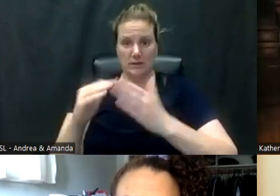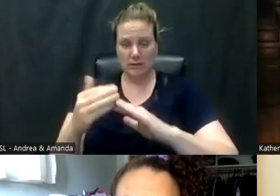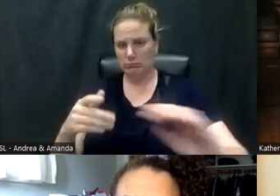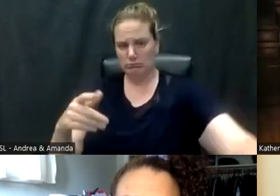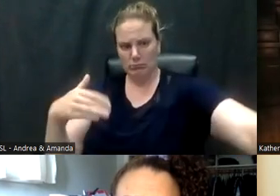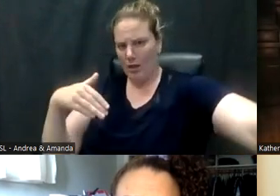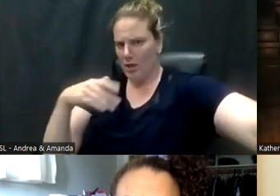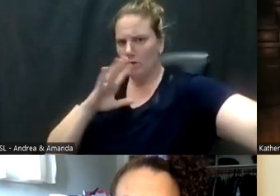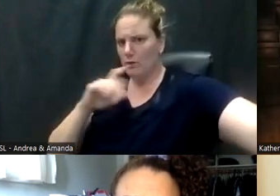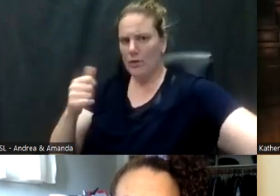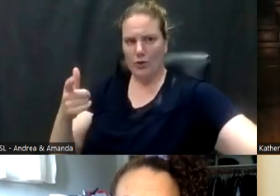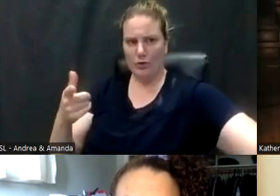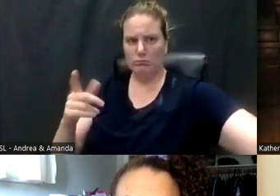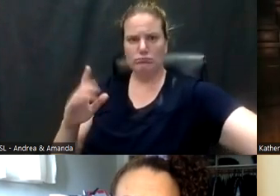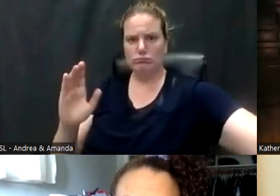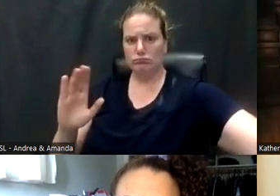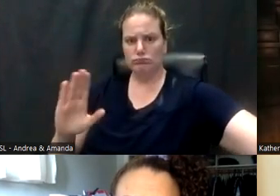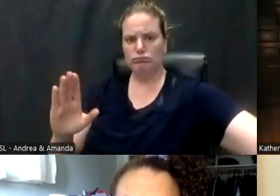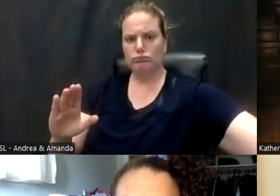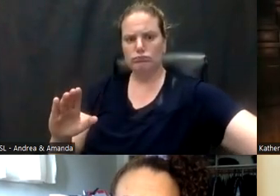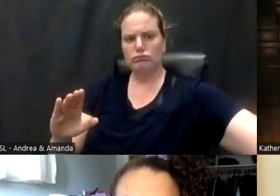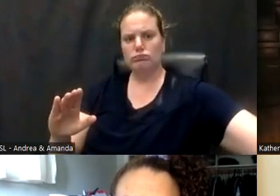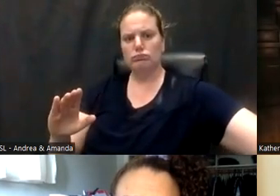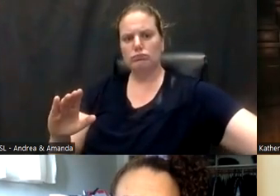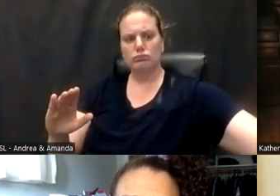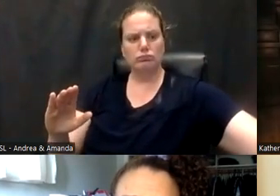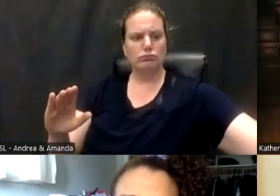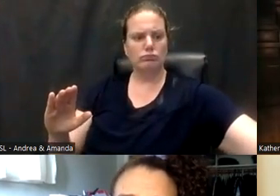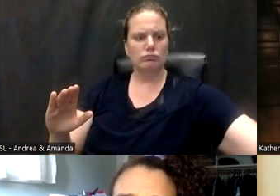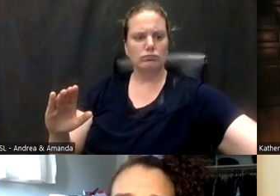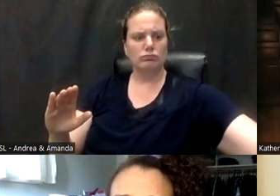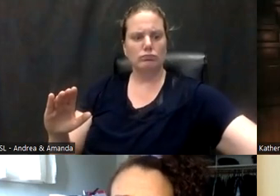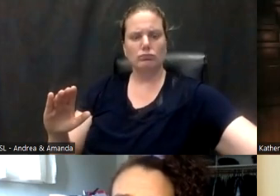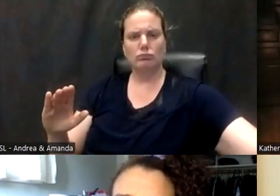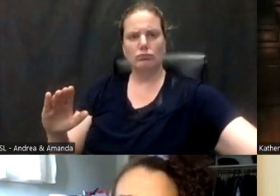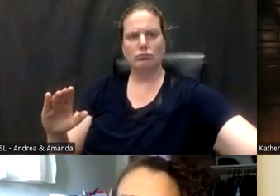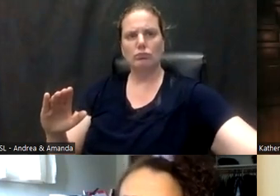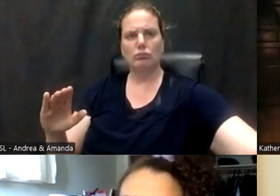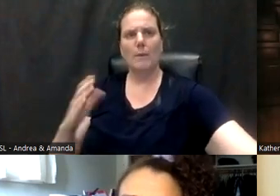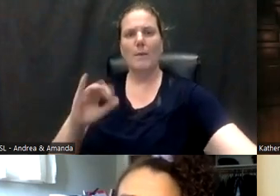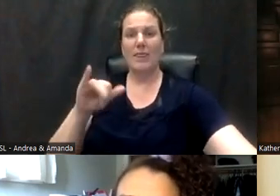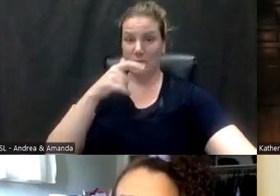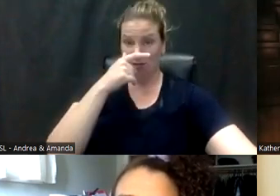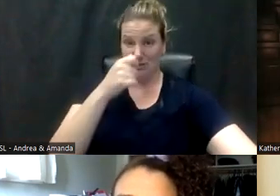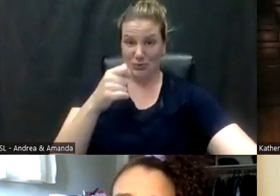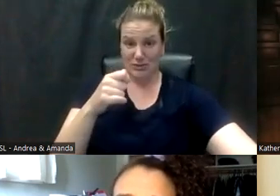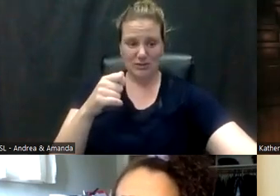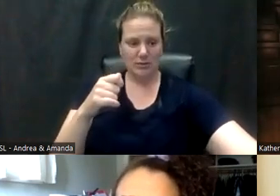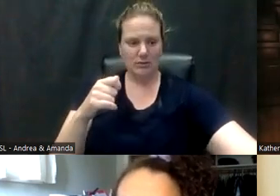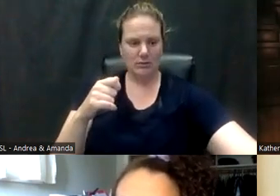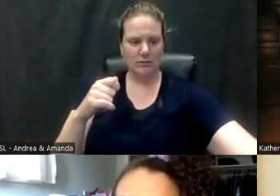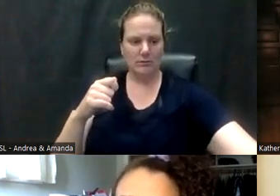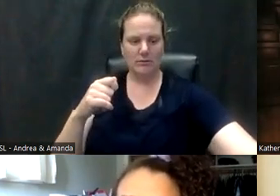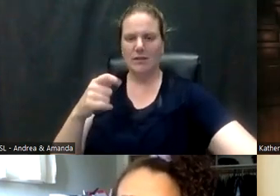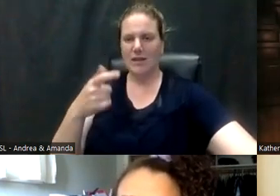her yet, but it was quite interesting because they're starting anew. So they're probably gonna have questions for us